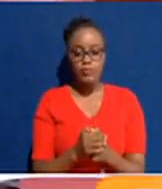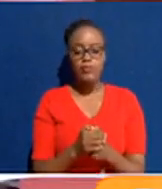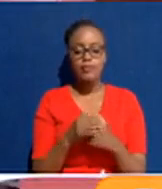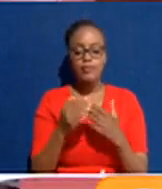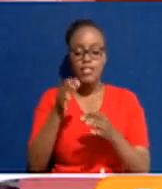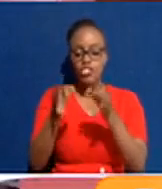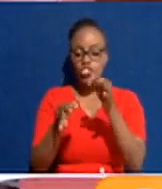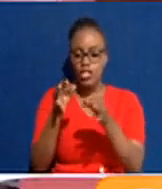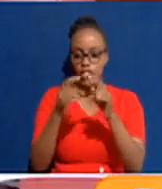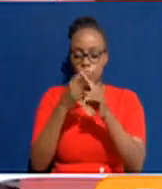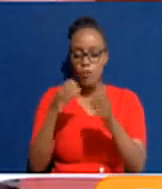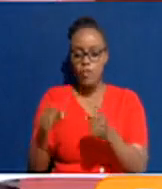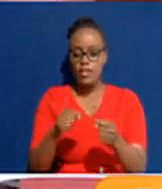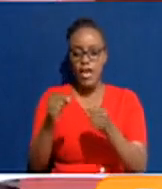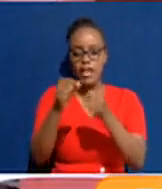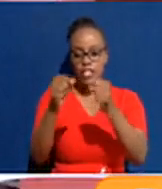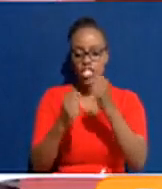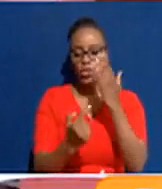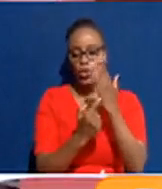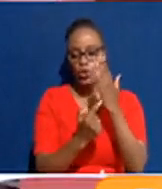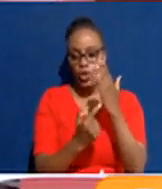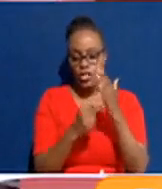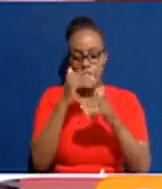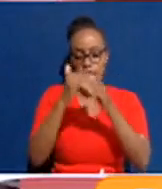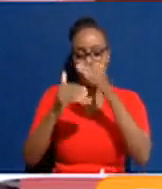judging from the strategic technology infrastructure that